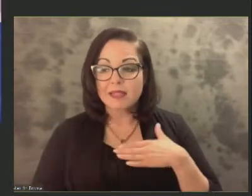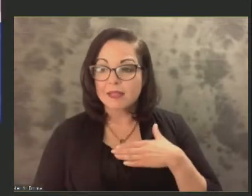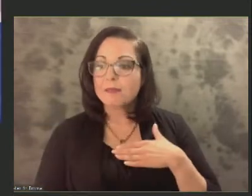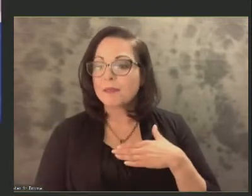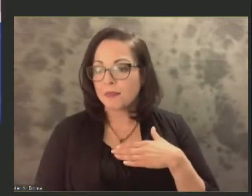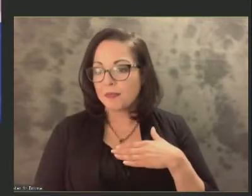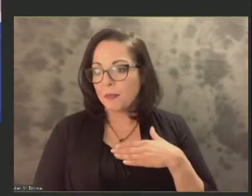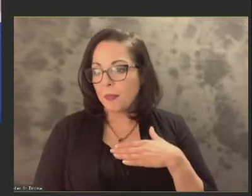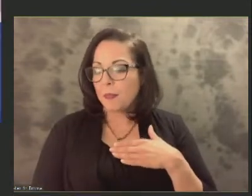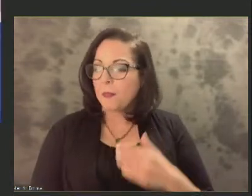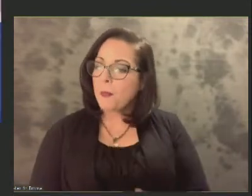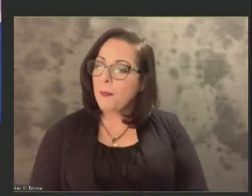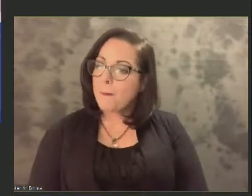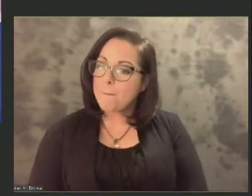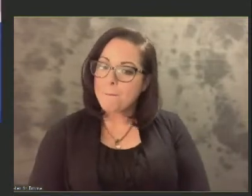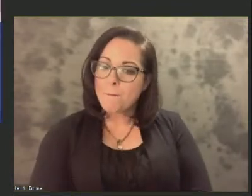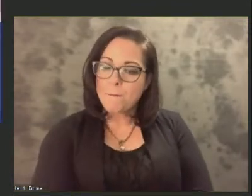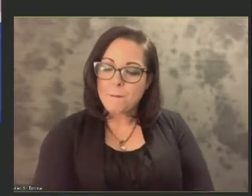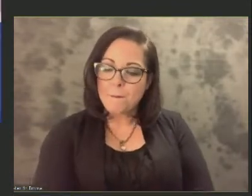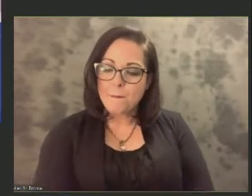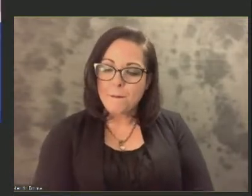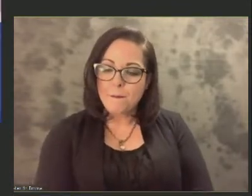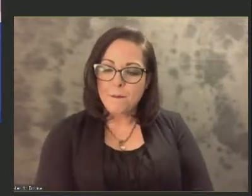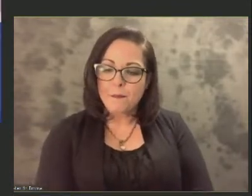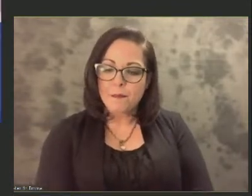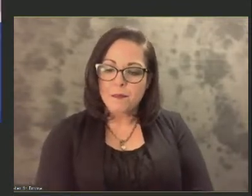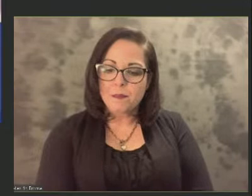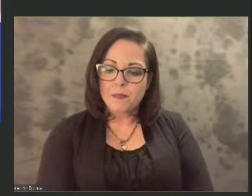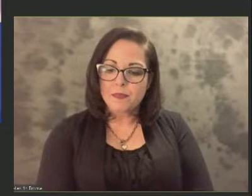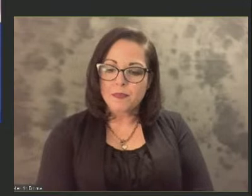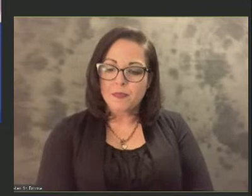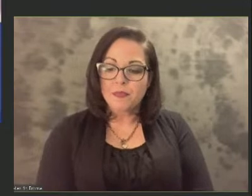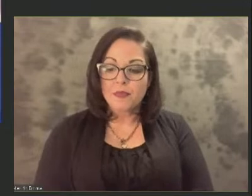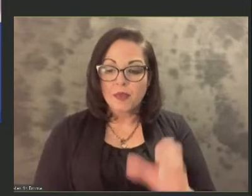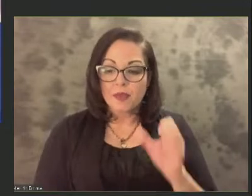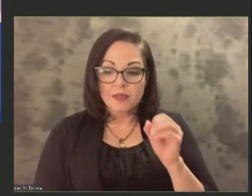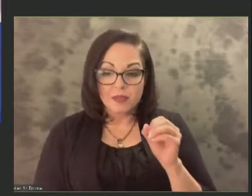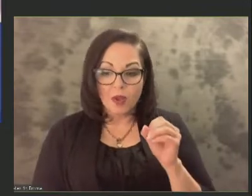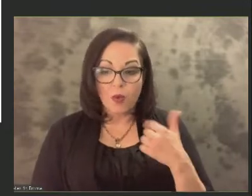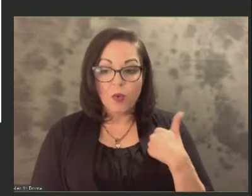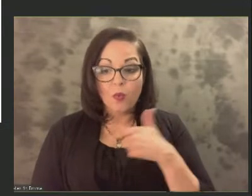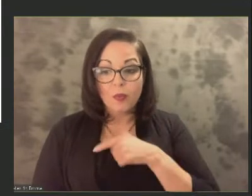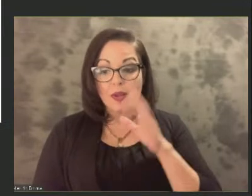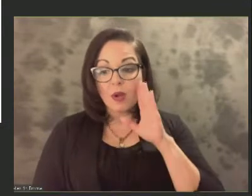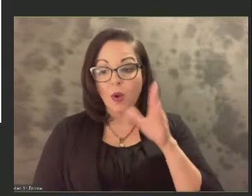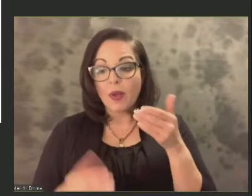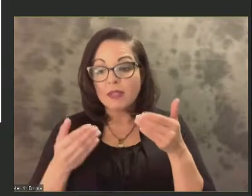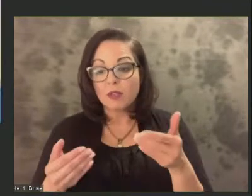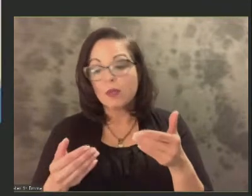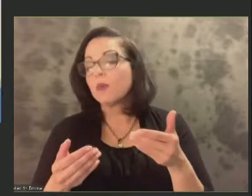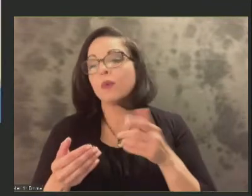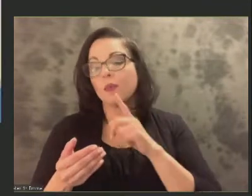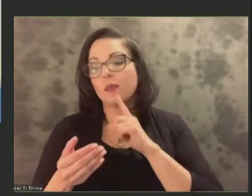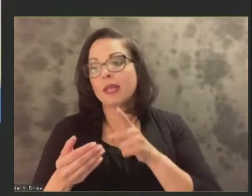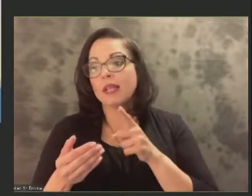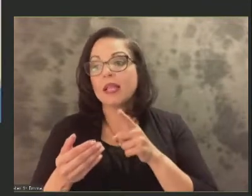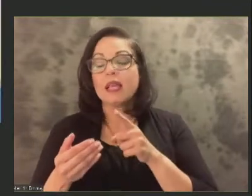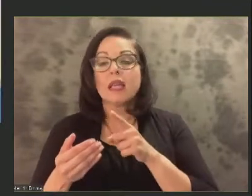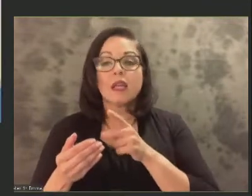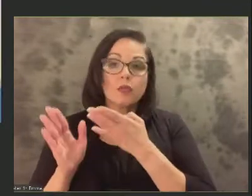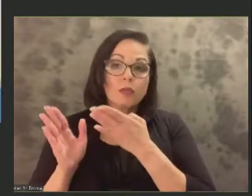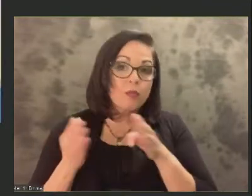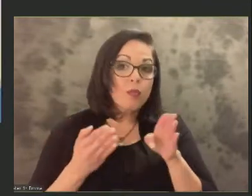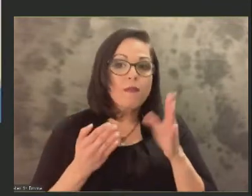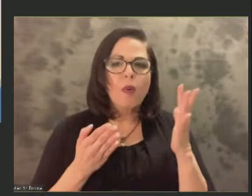you. So we are going to move, and the next slide. We're going to basically move into